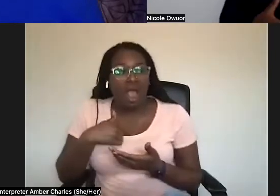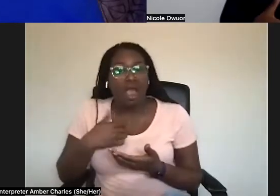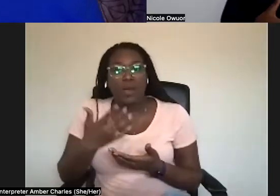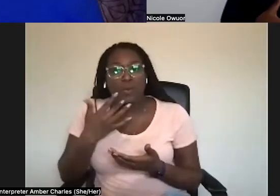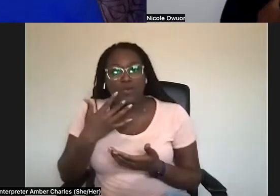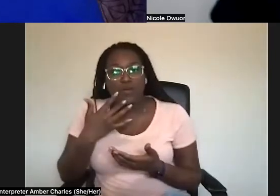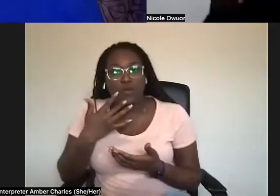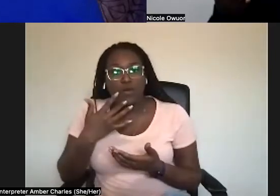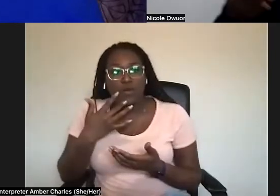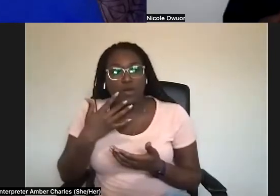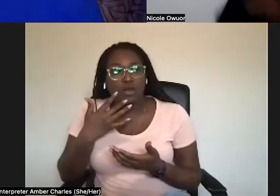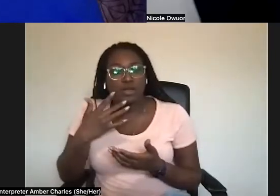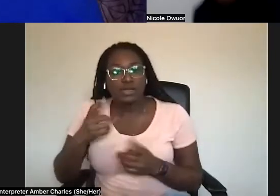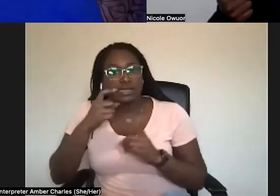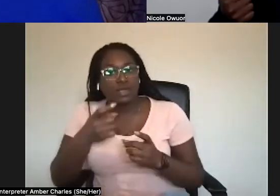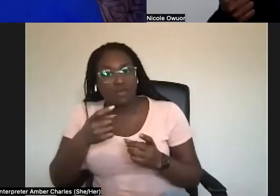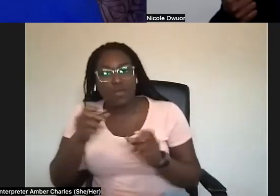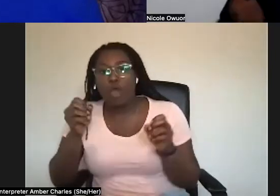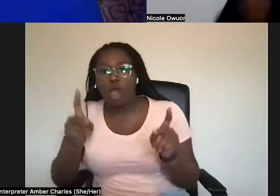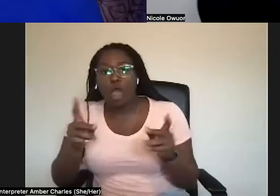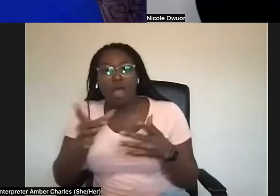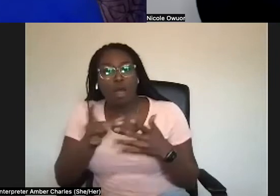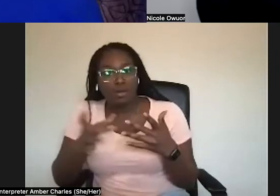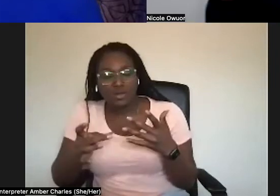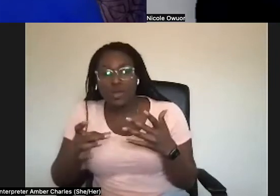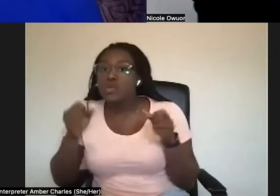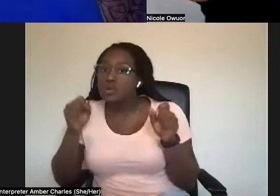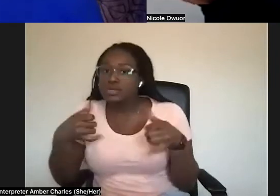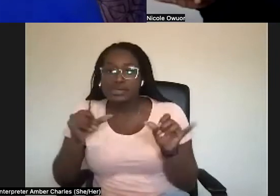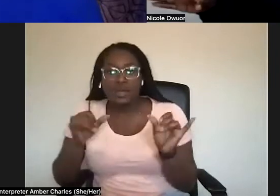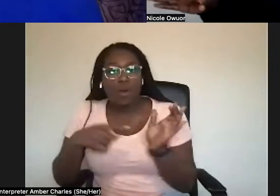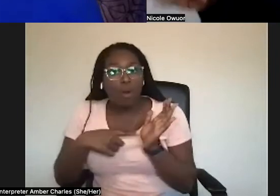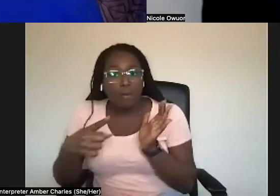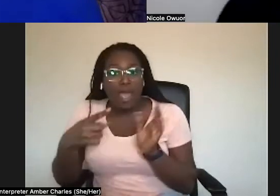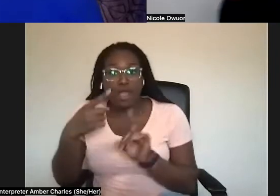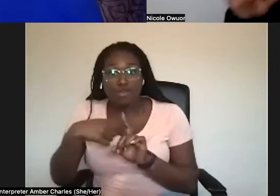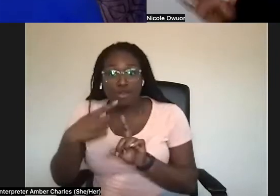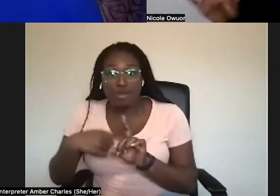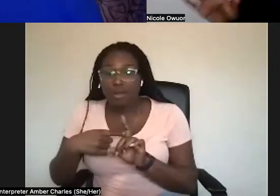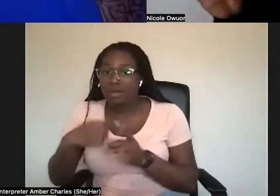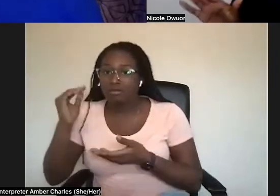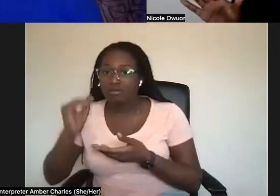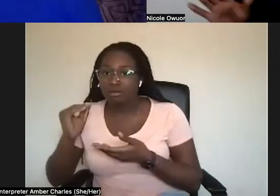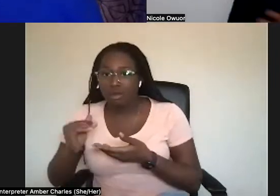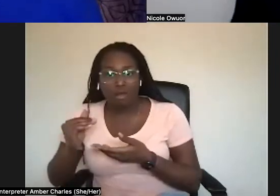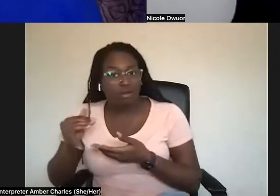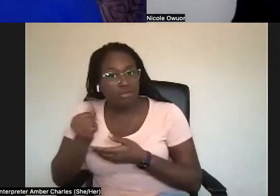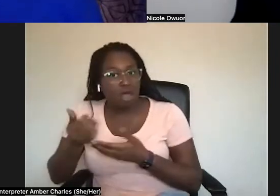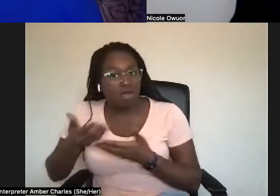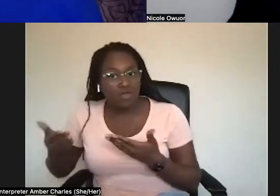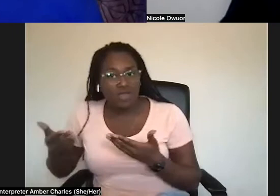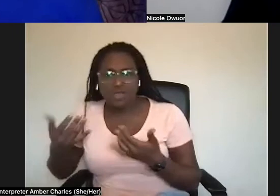give us. So you know that we could pay our rent, we could cut back on the Costco runs, but we'll find a way.